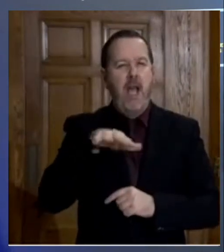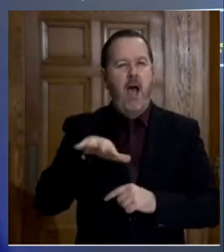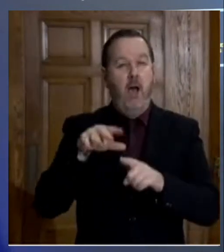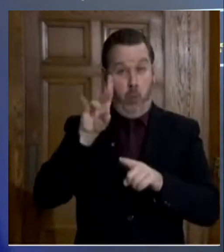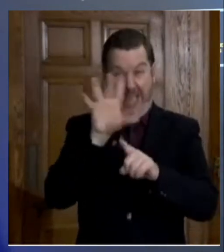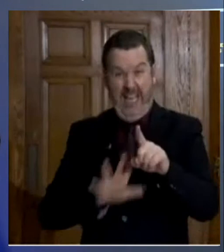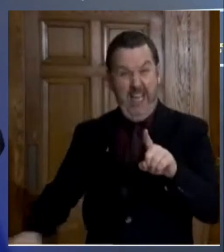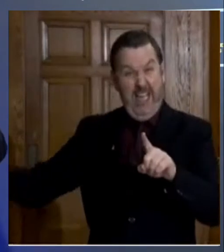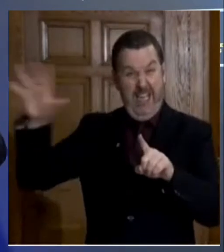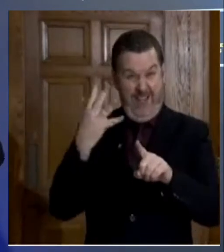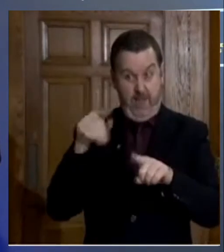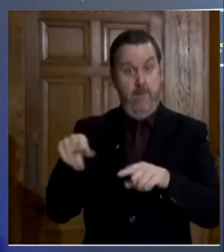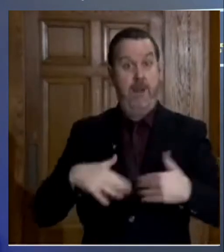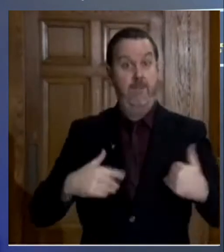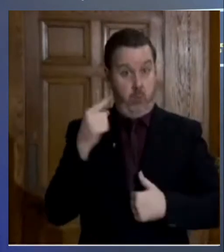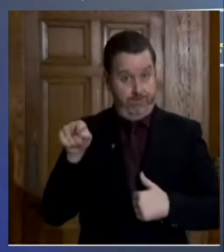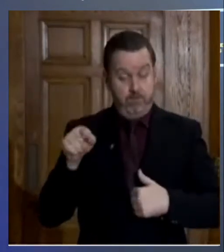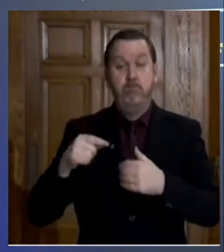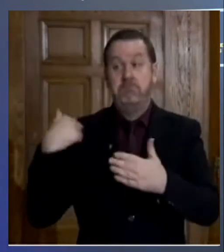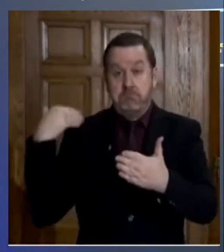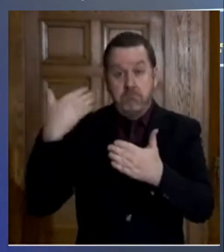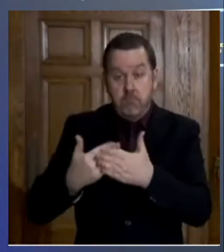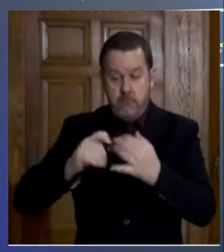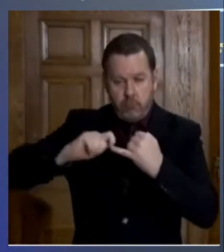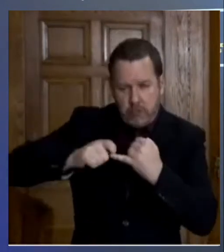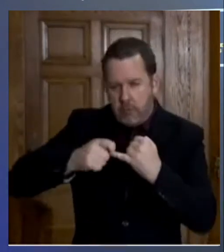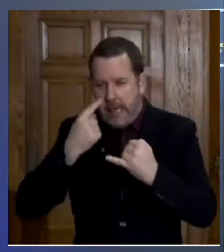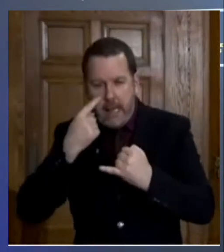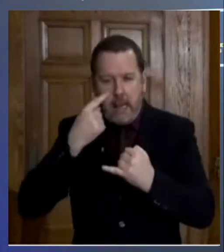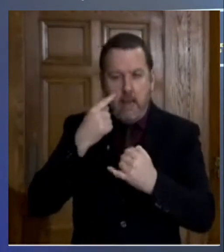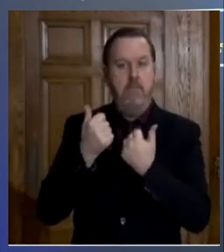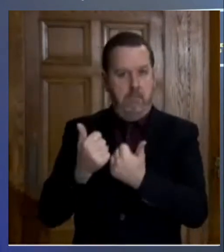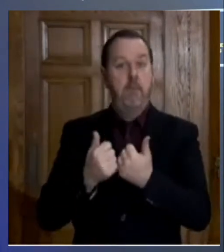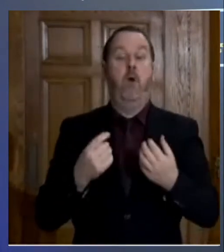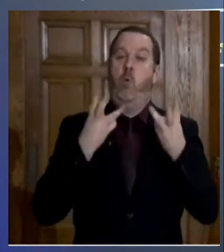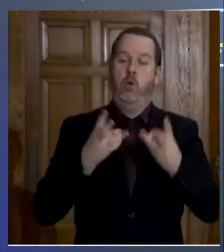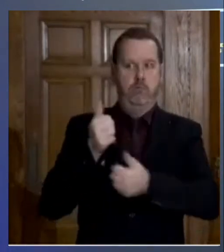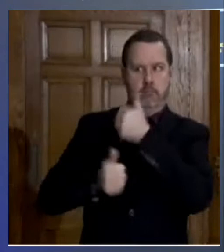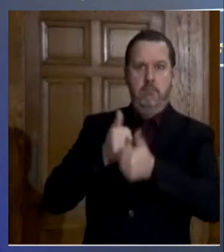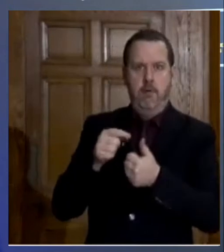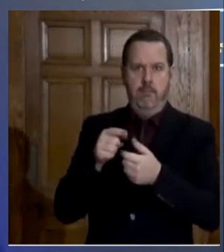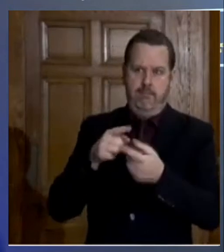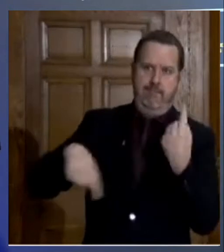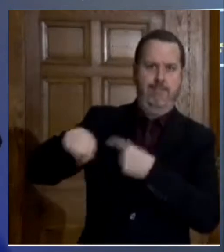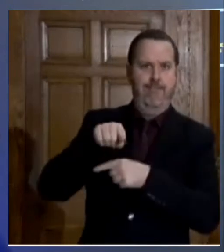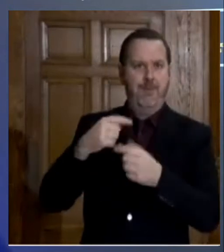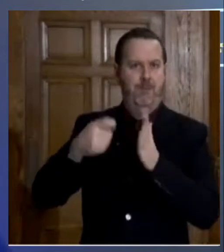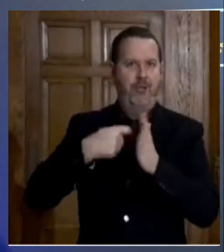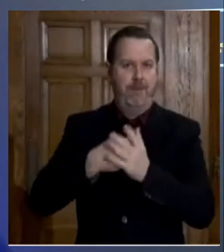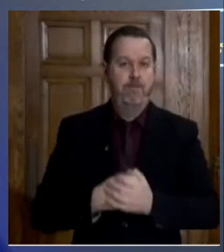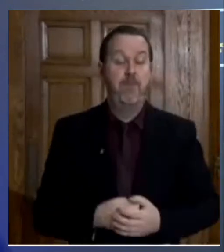test, and I commend everyone involved in this major project. I can also report today that the lockdown